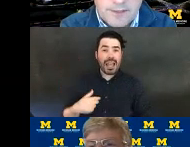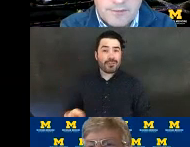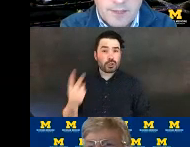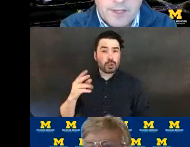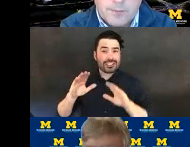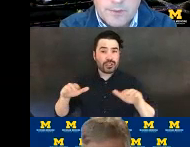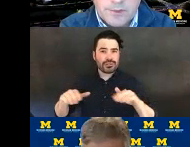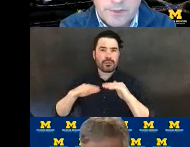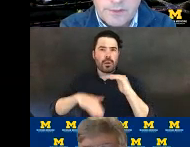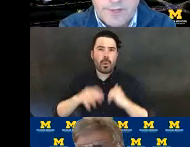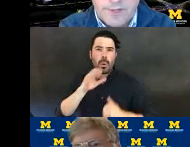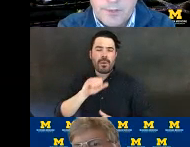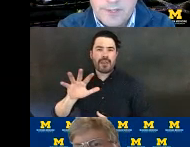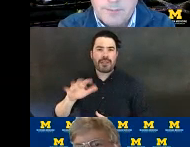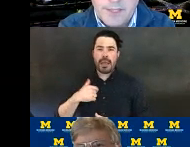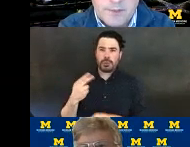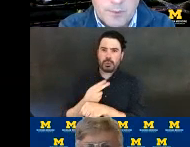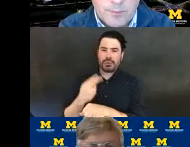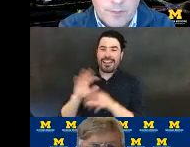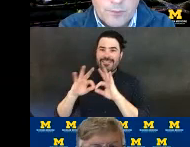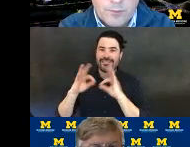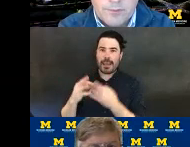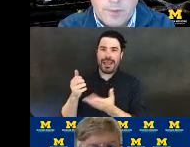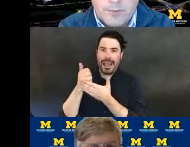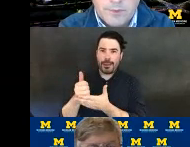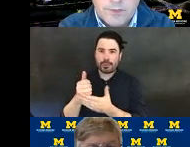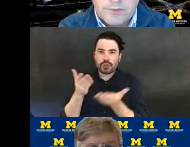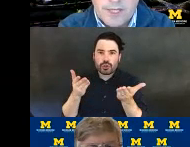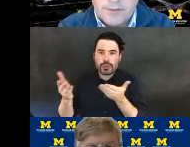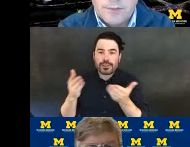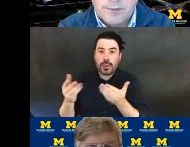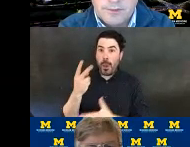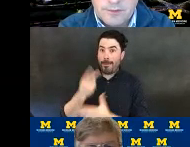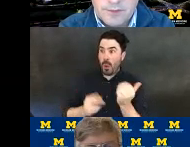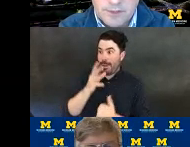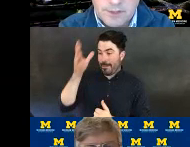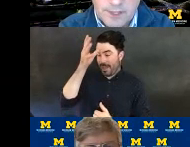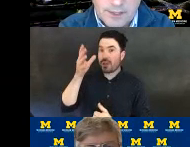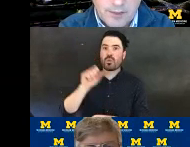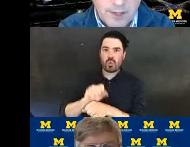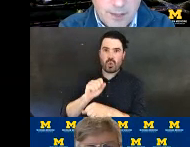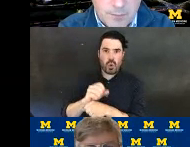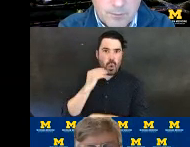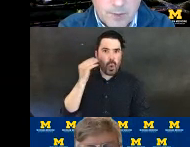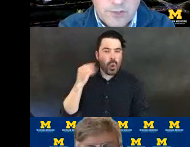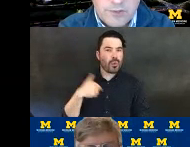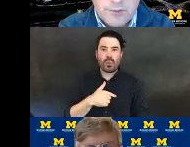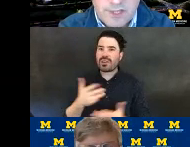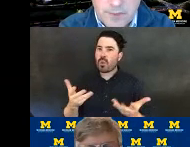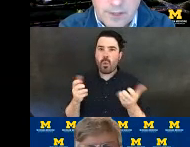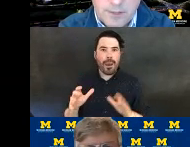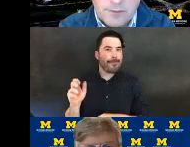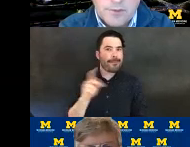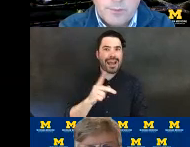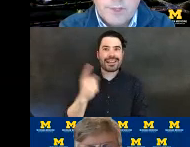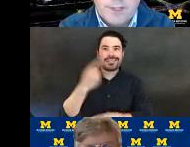utilizing the family helper service to find a part-time nanny as both parents work from home and we choose not to return to daycare. Most students have